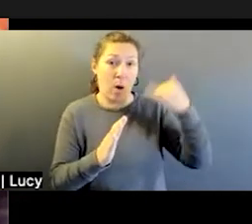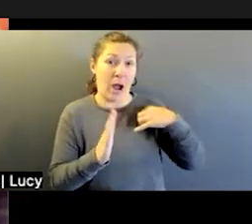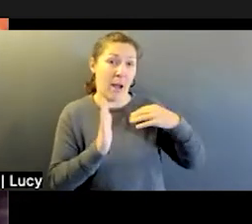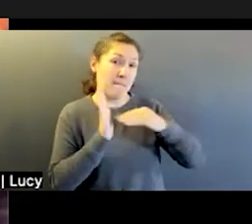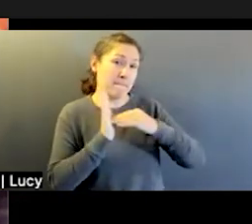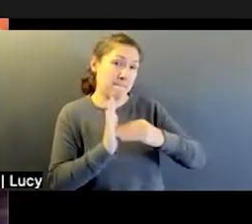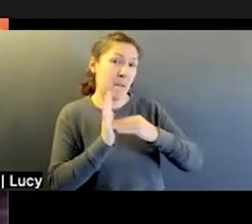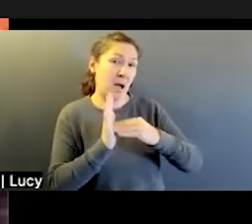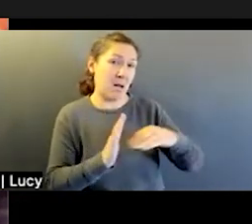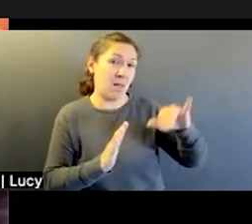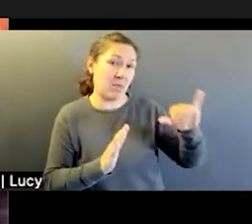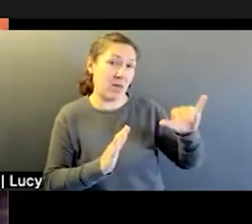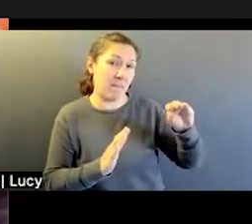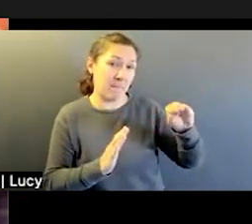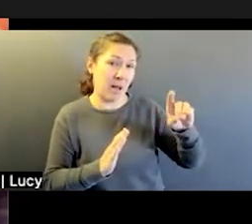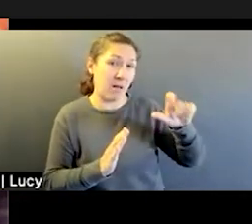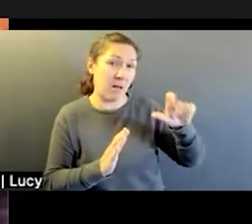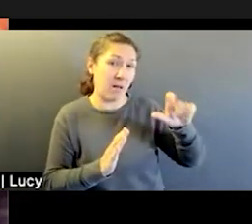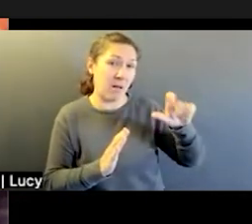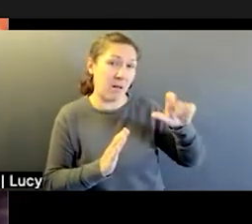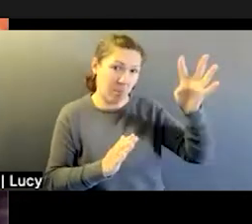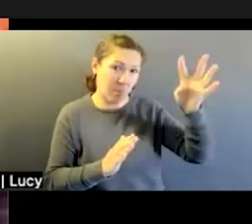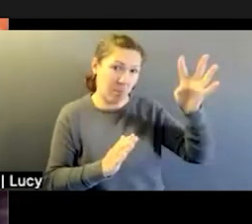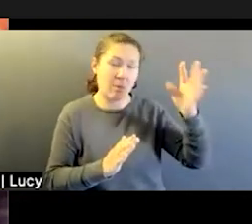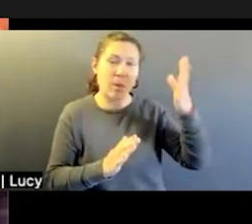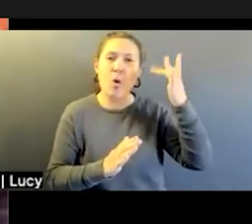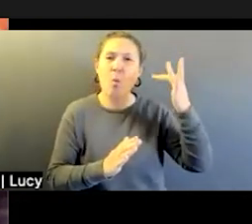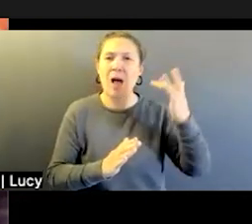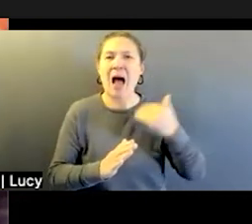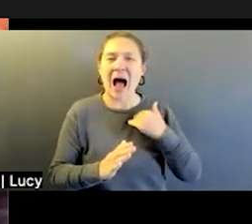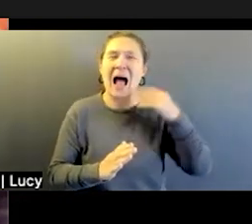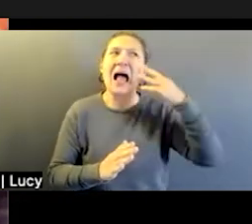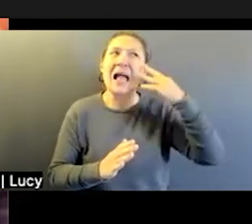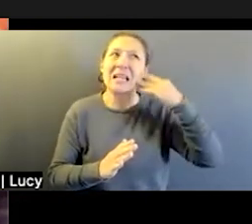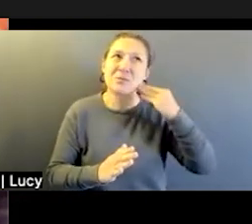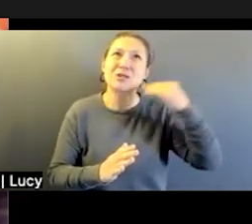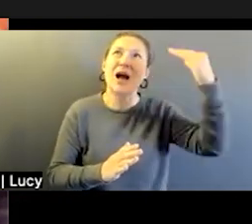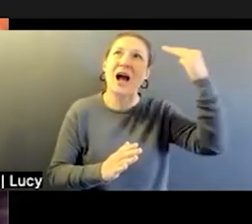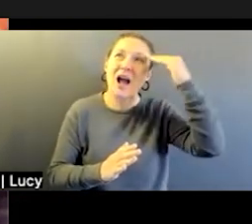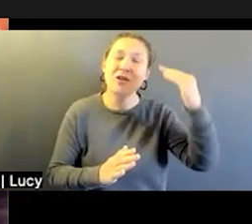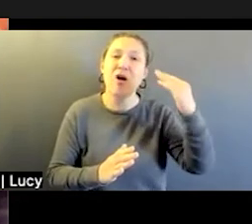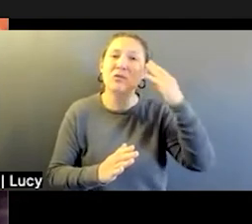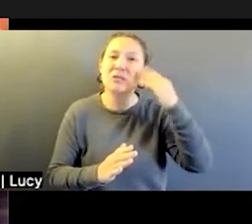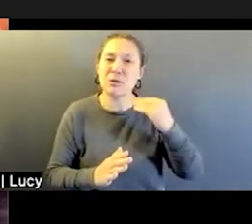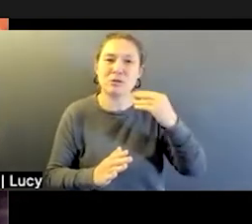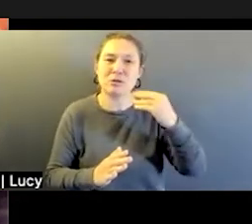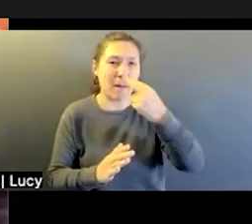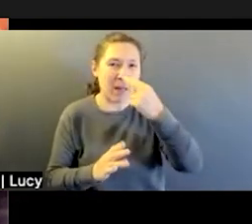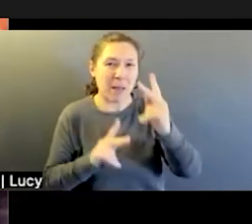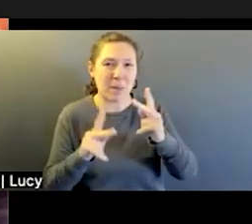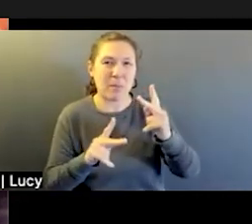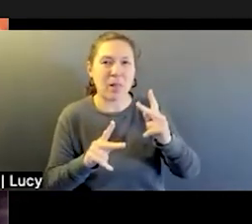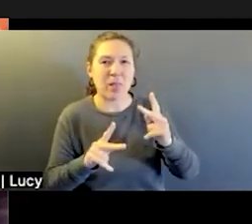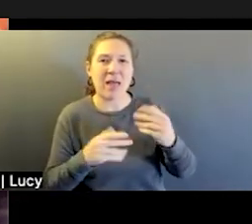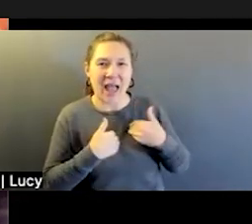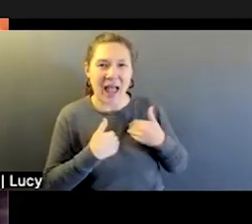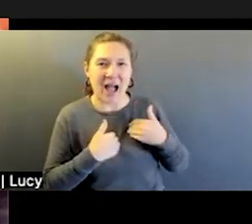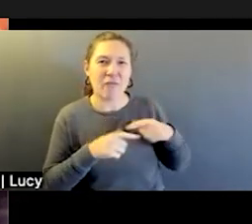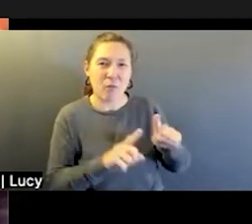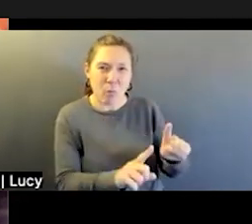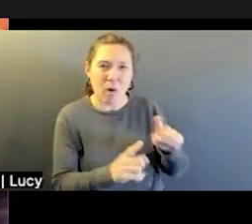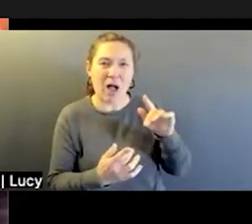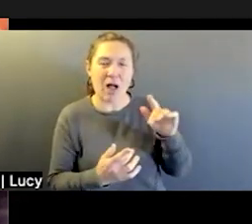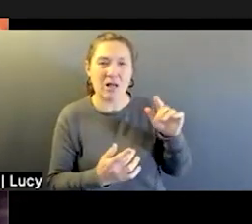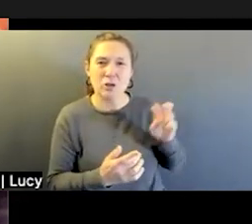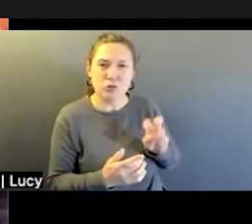what blind people face when traveling. And so here, I not only can abstract from the concrete case,